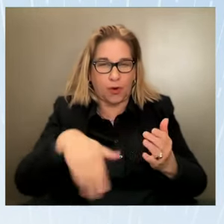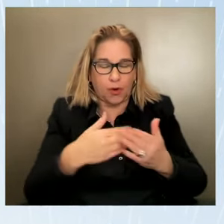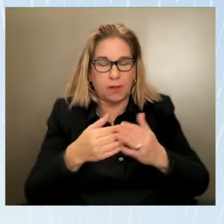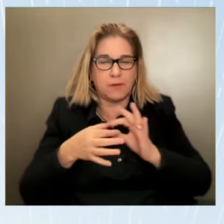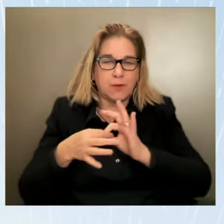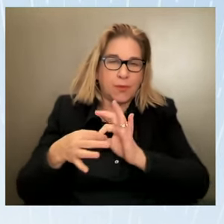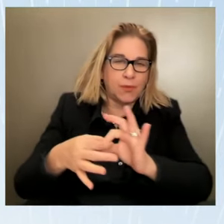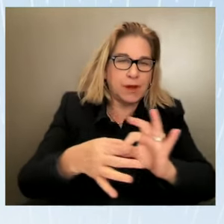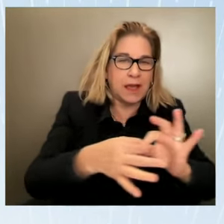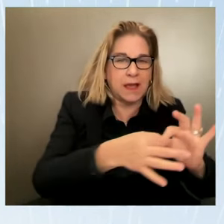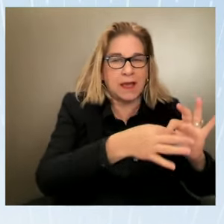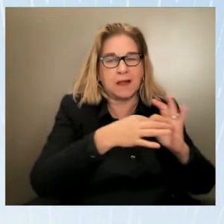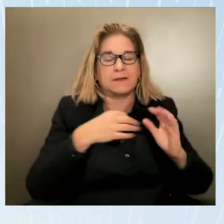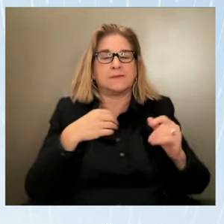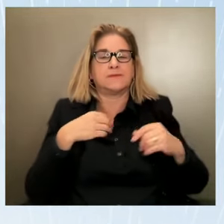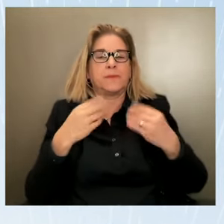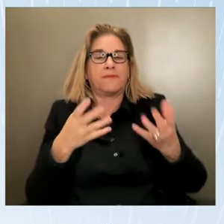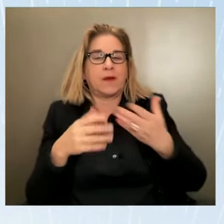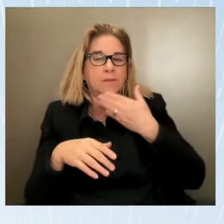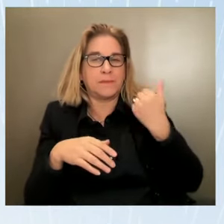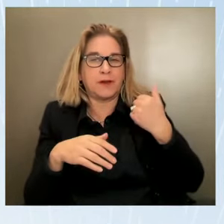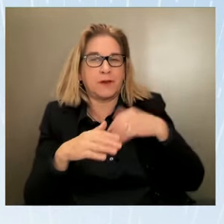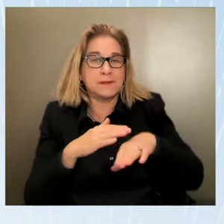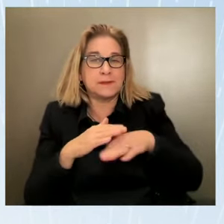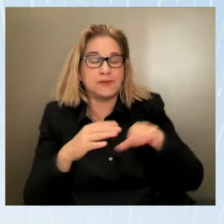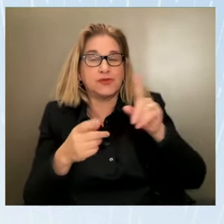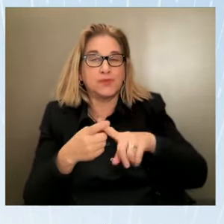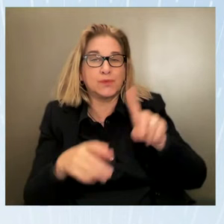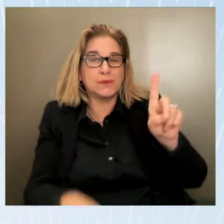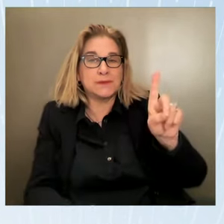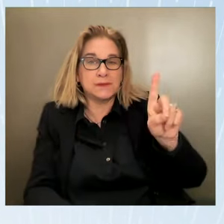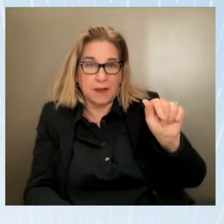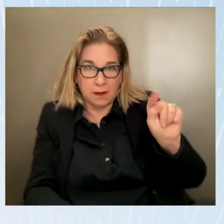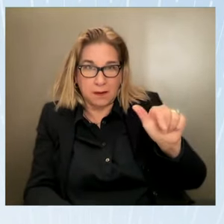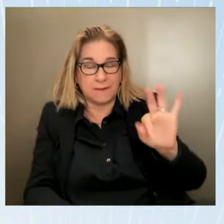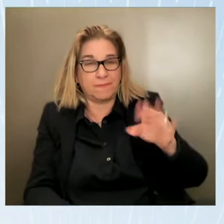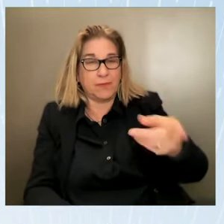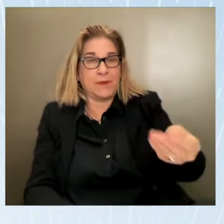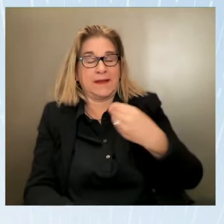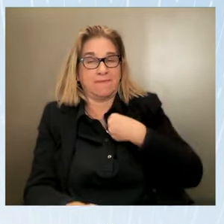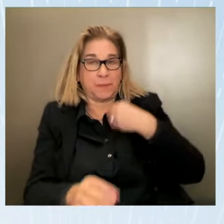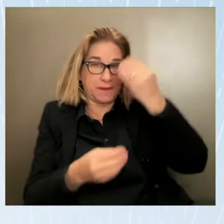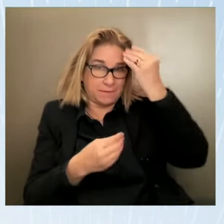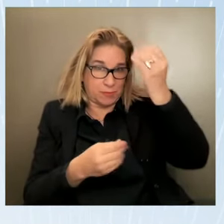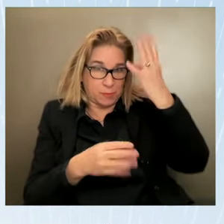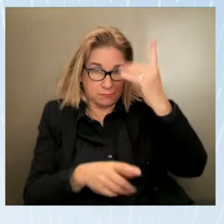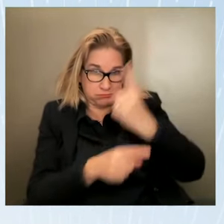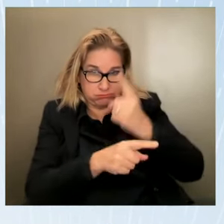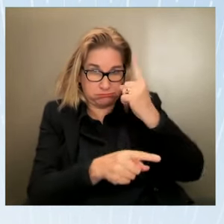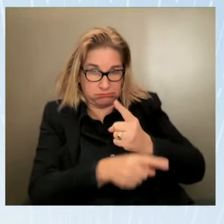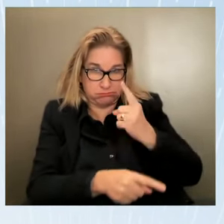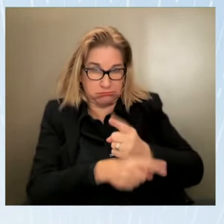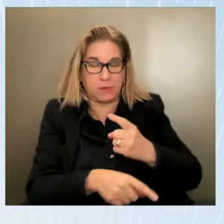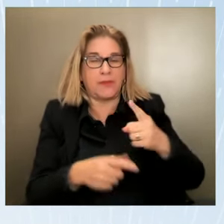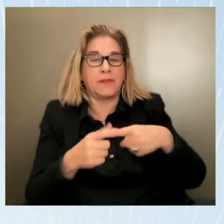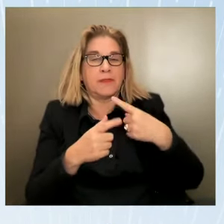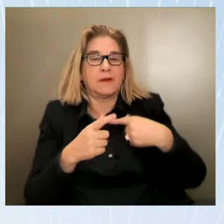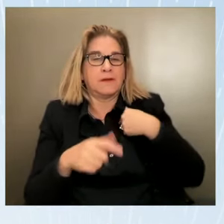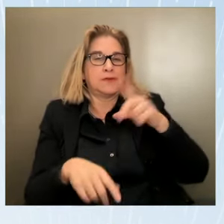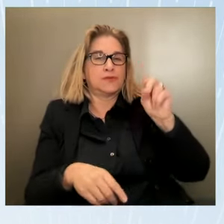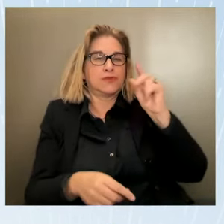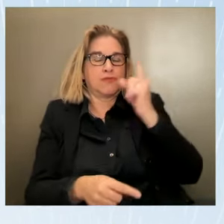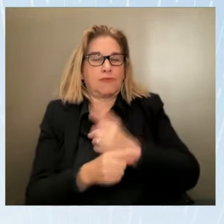will assist us all in ensuring we can make the biggest impact with our resources. Thank you again, and again, USDA